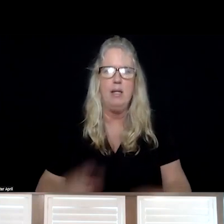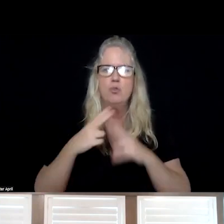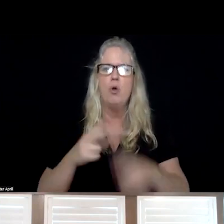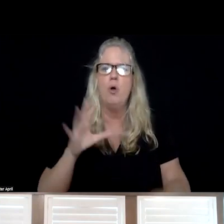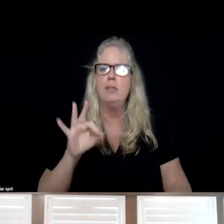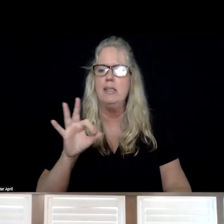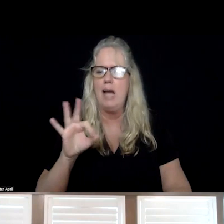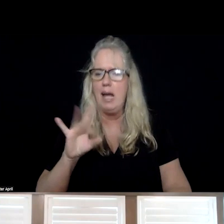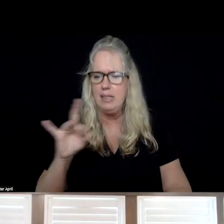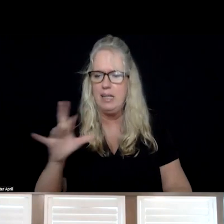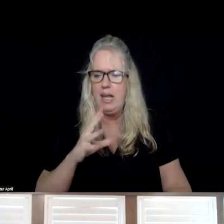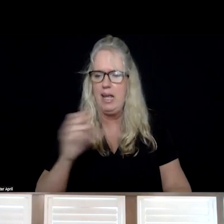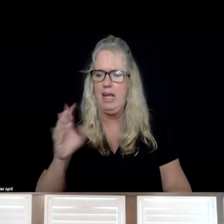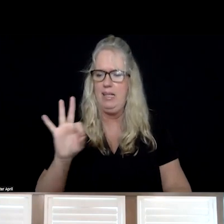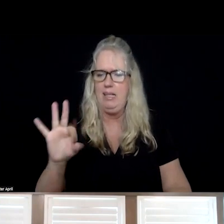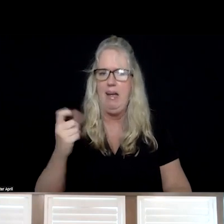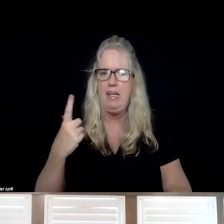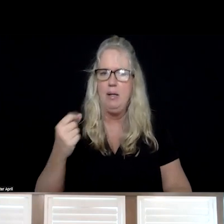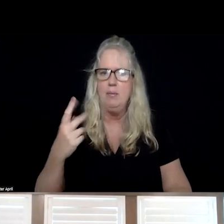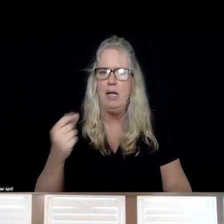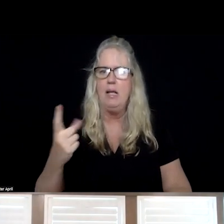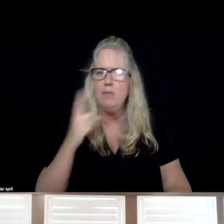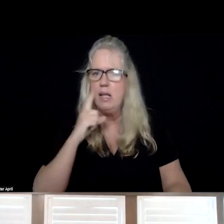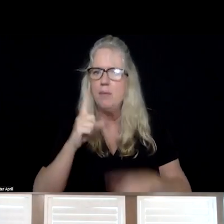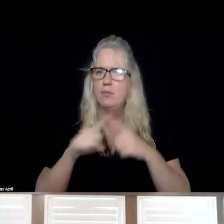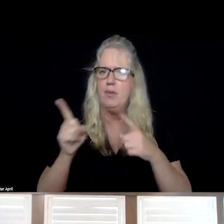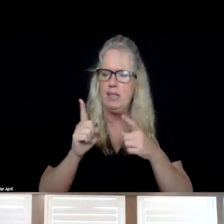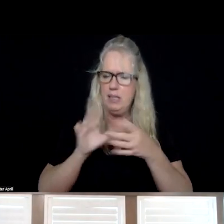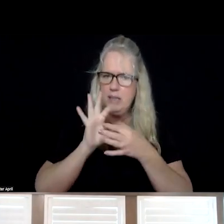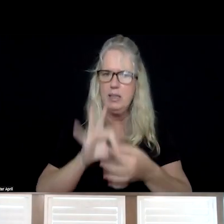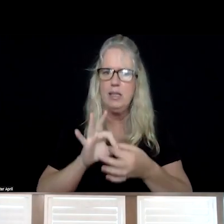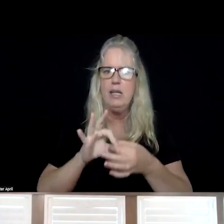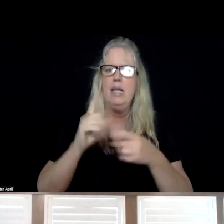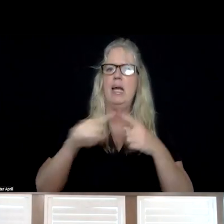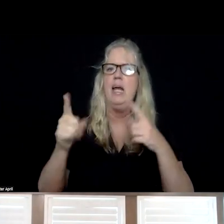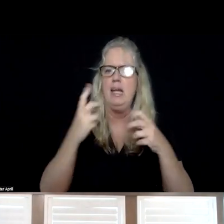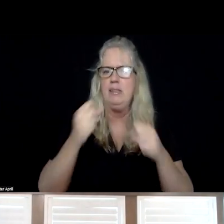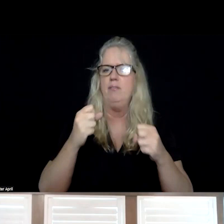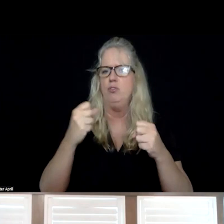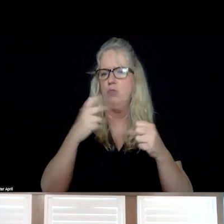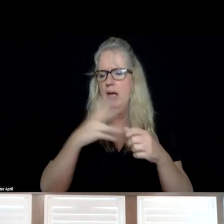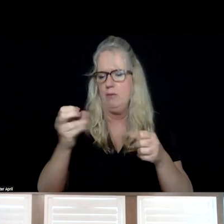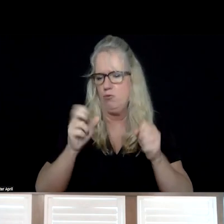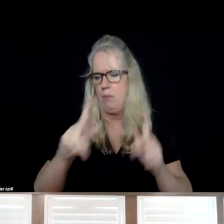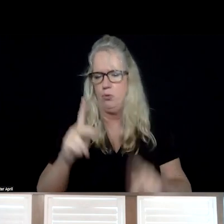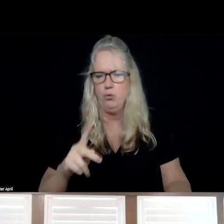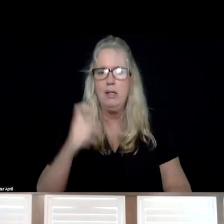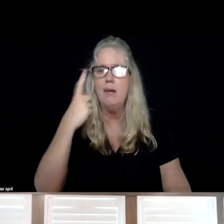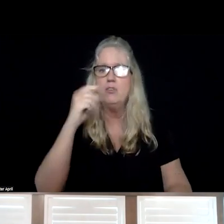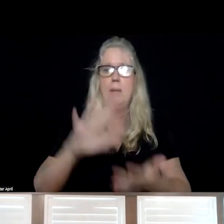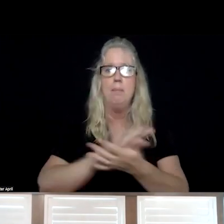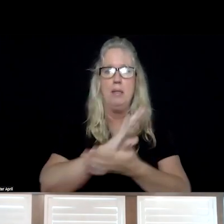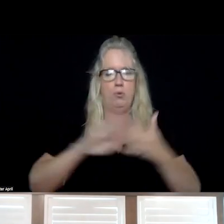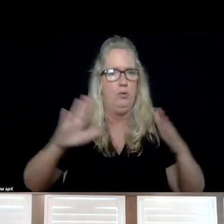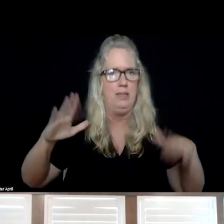988 and 911 Interoperability, Leveraging Strengths and Opportunity. The paper hasn't been